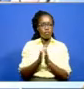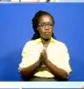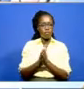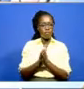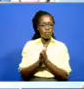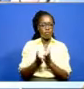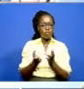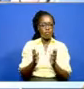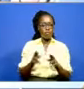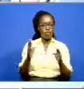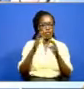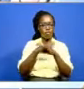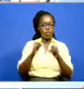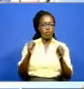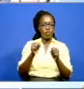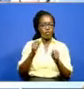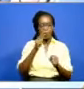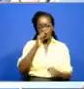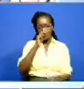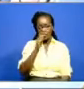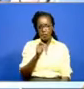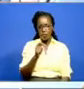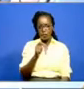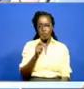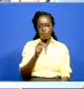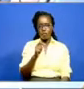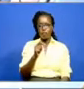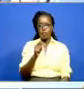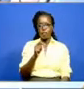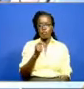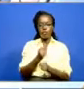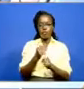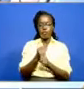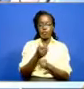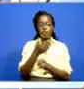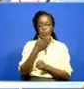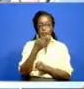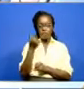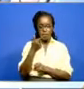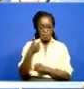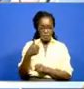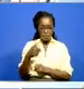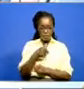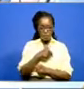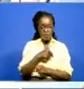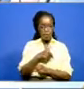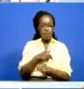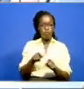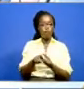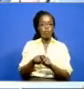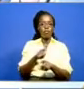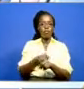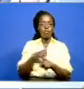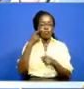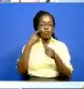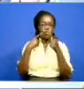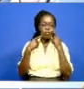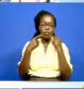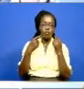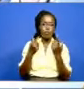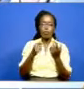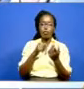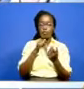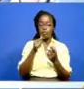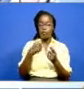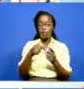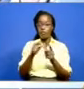president, John Pombe Magufuli, and perform to our very best, even in our times of mourning. Those are not our